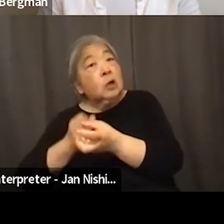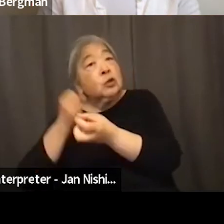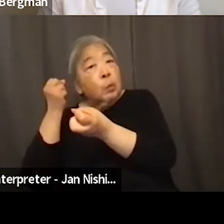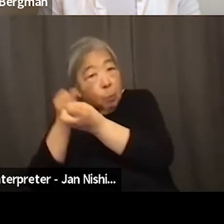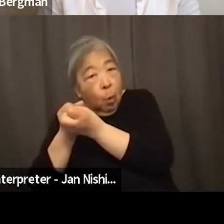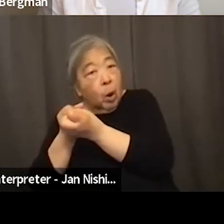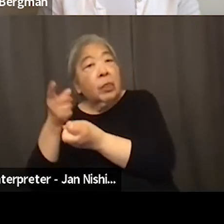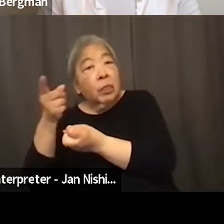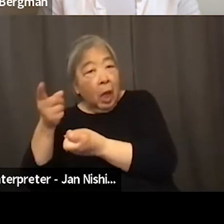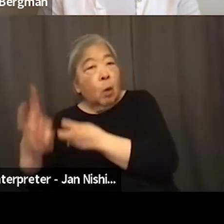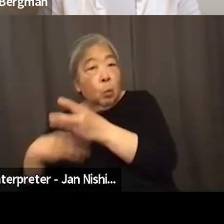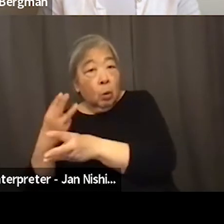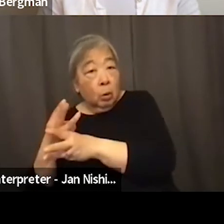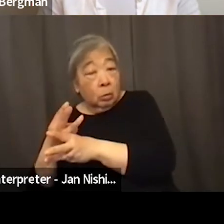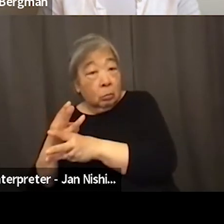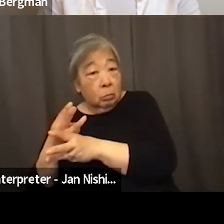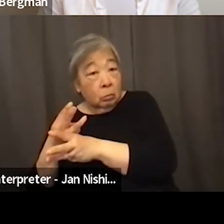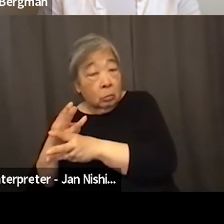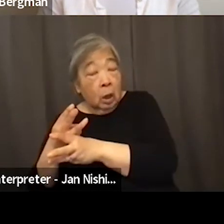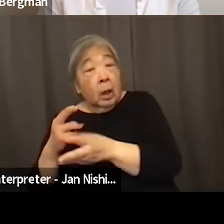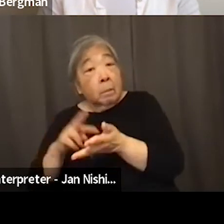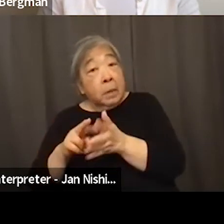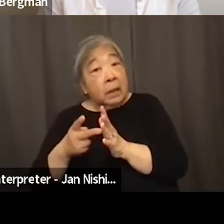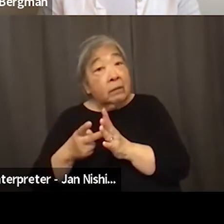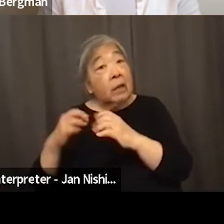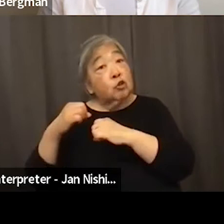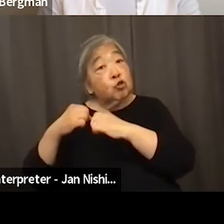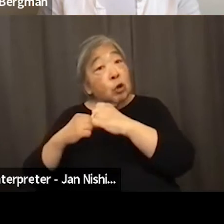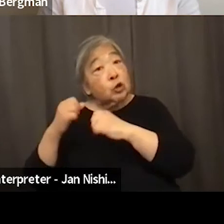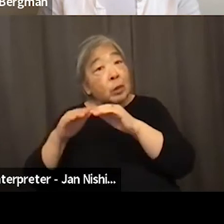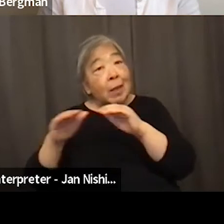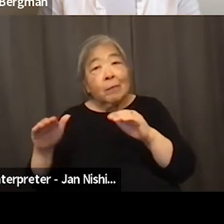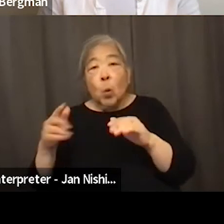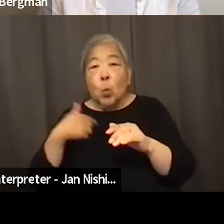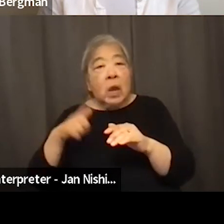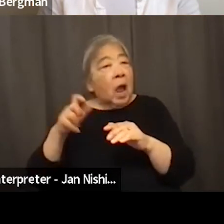world, right? That then means that at a structural level, we need to get rid of it.